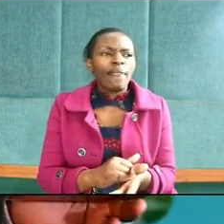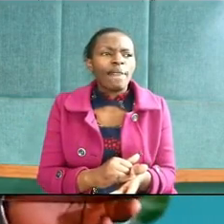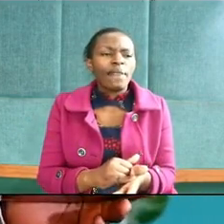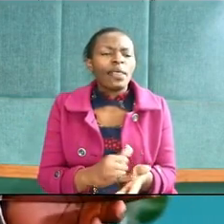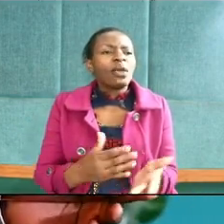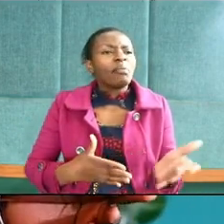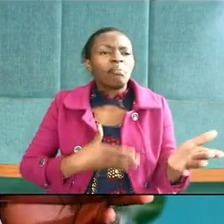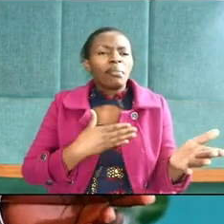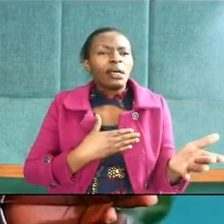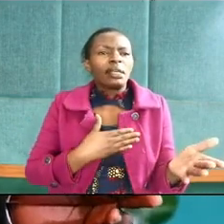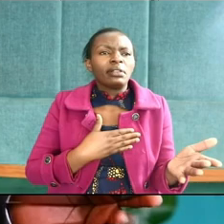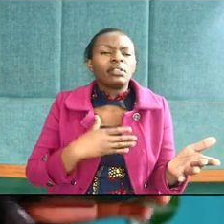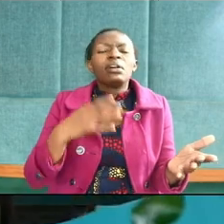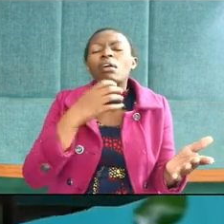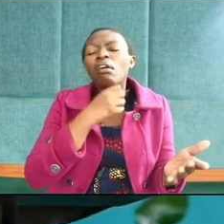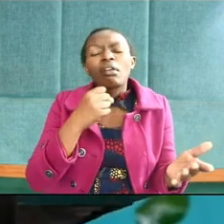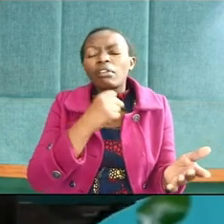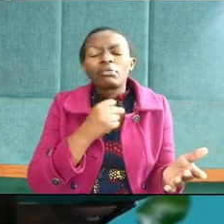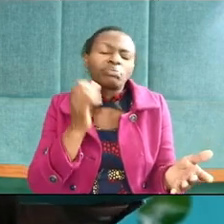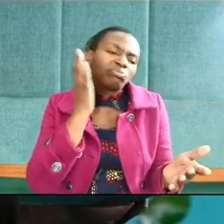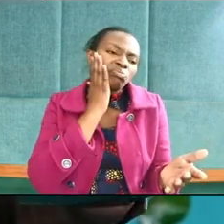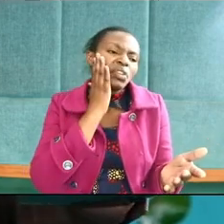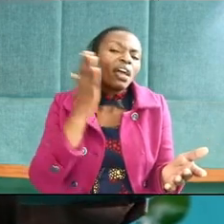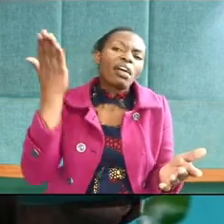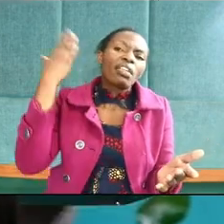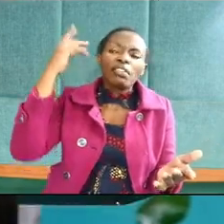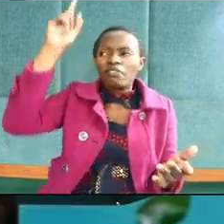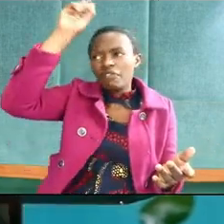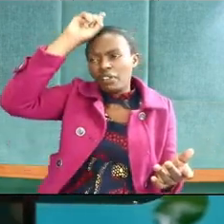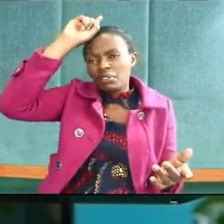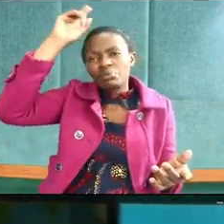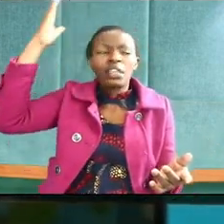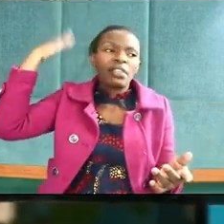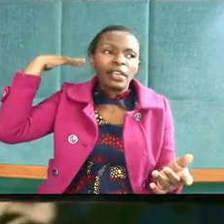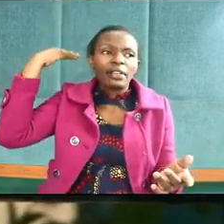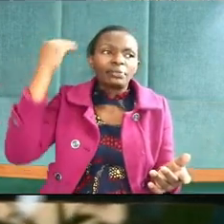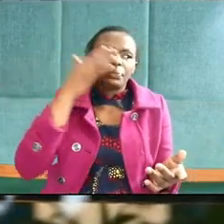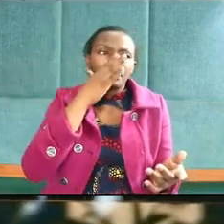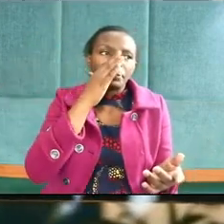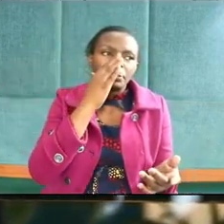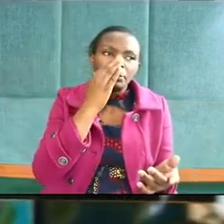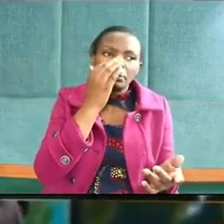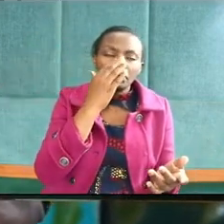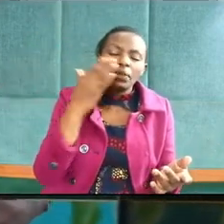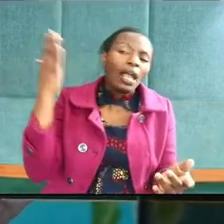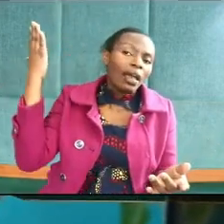at the village, there is a nganga. You call them nganga here?